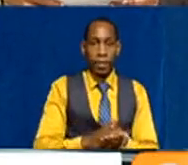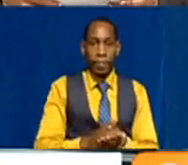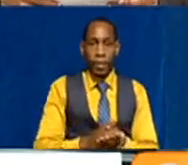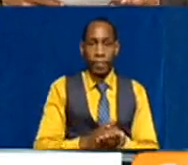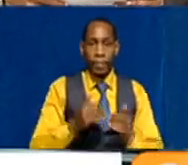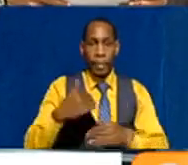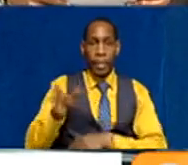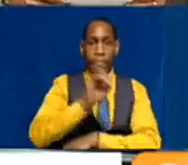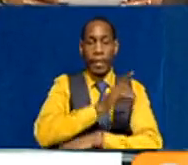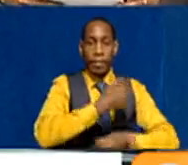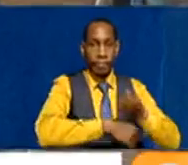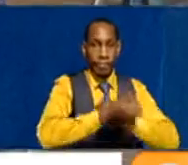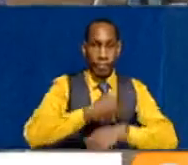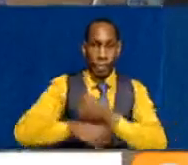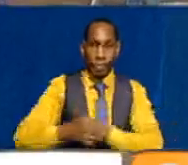activities.